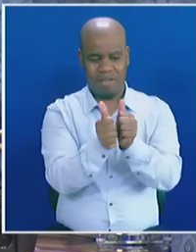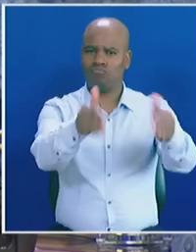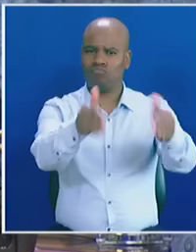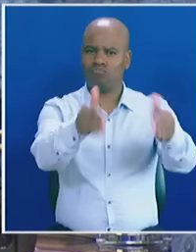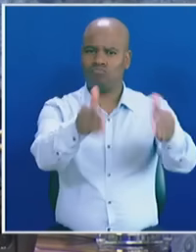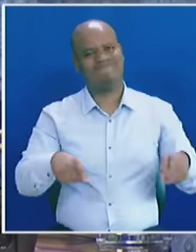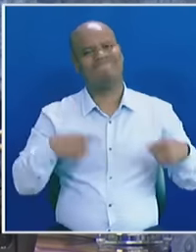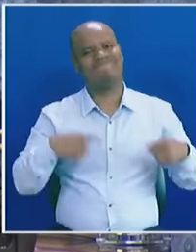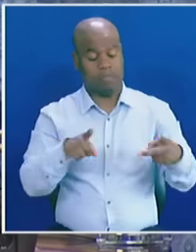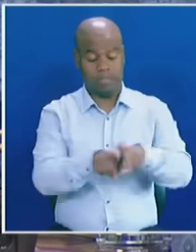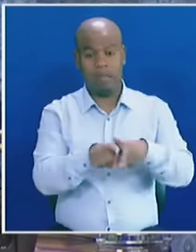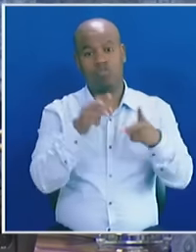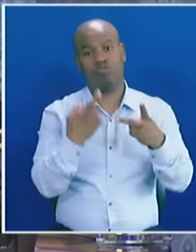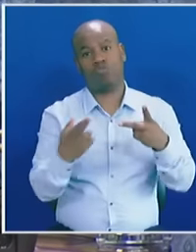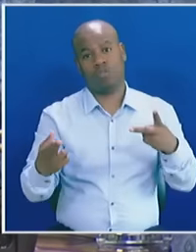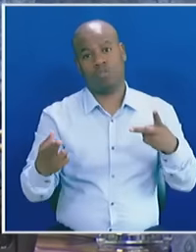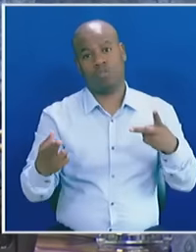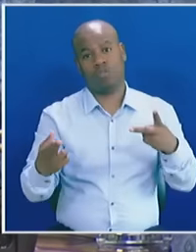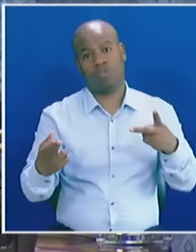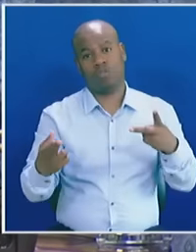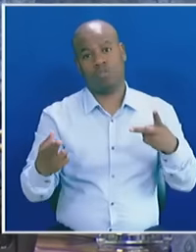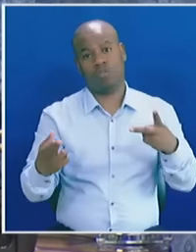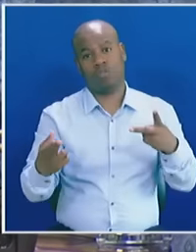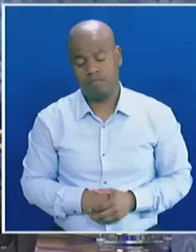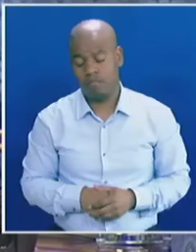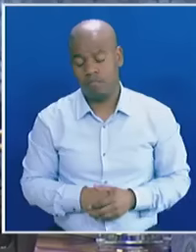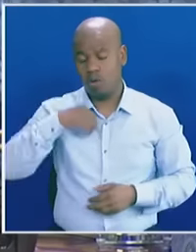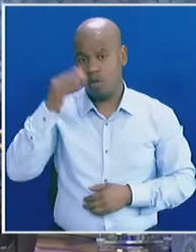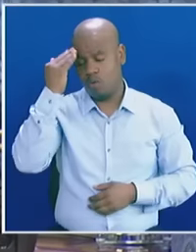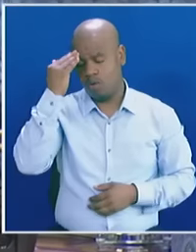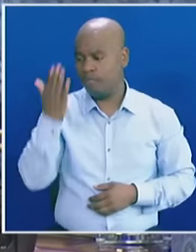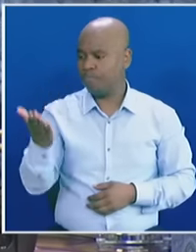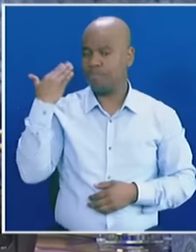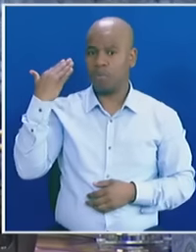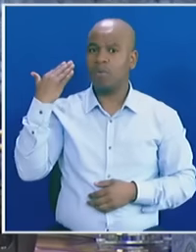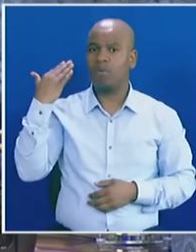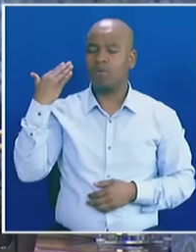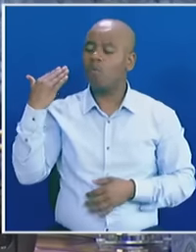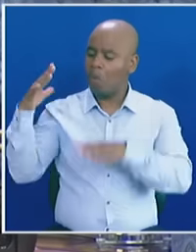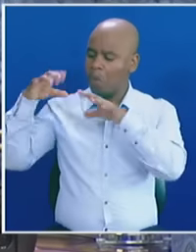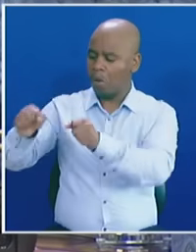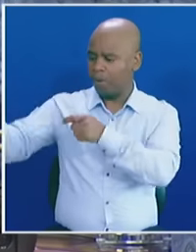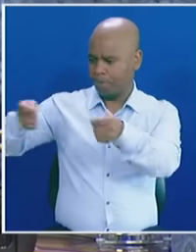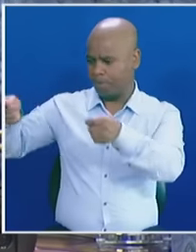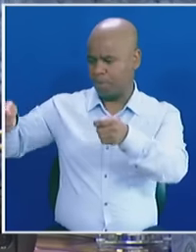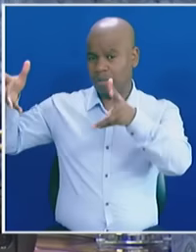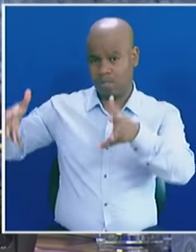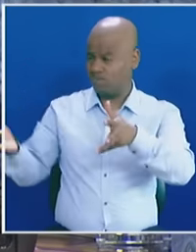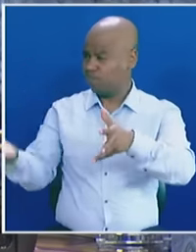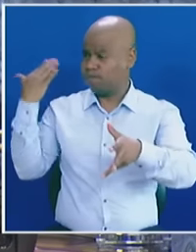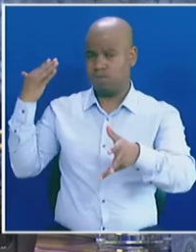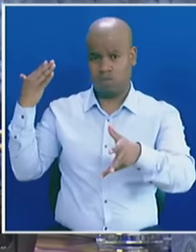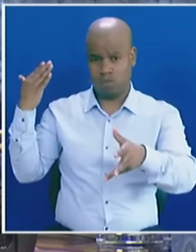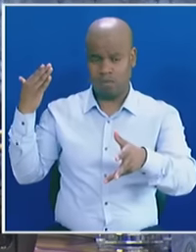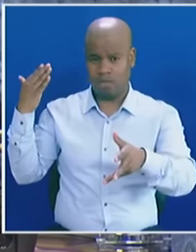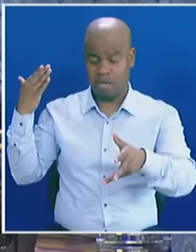natural resources. We all know that the former colonizers will never let this continent to